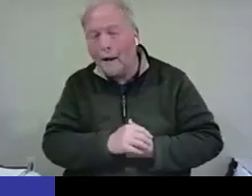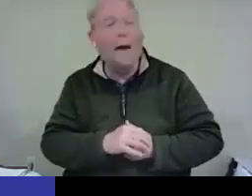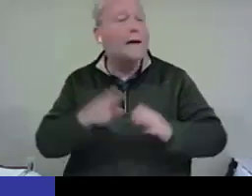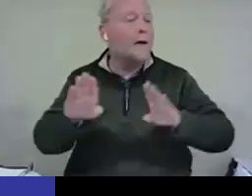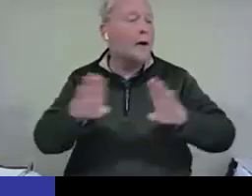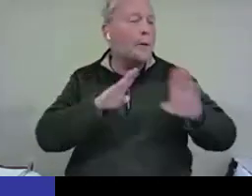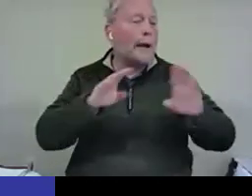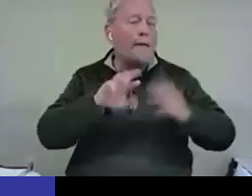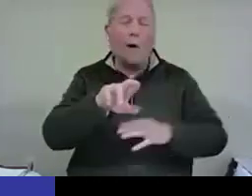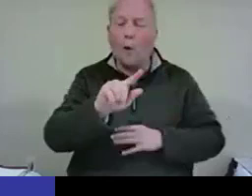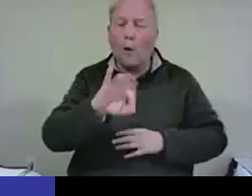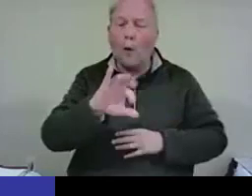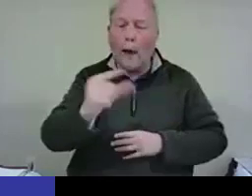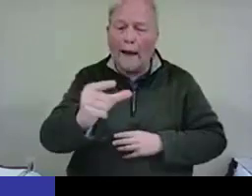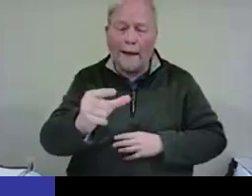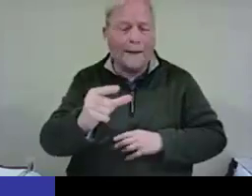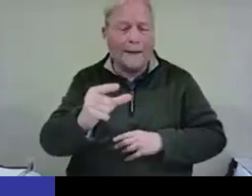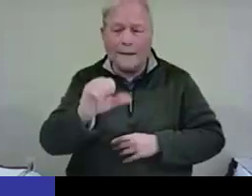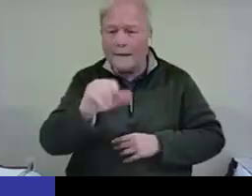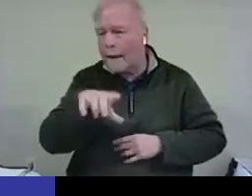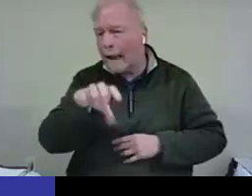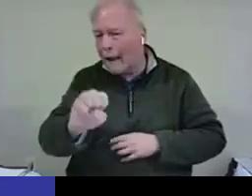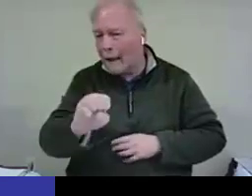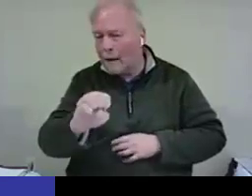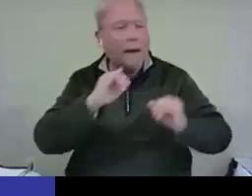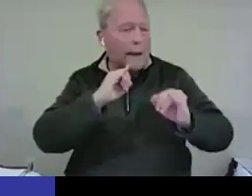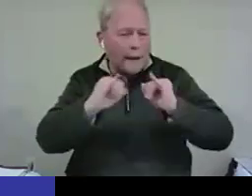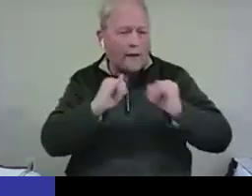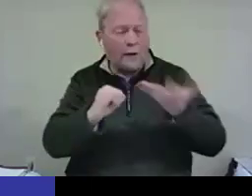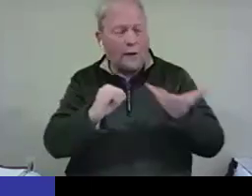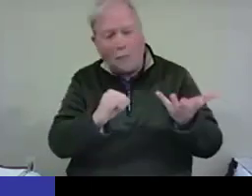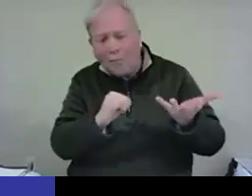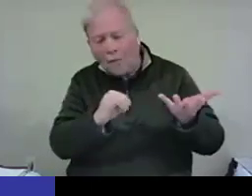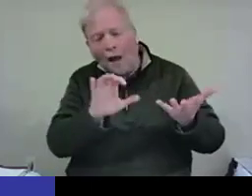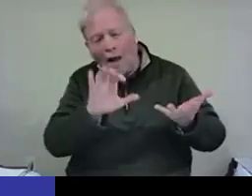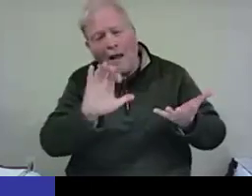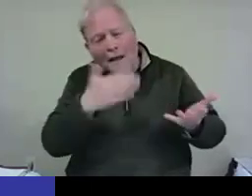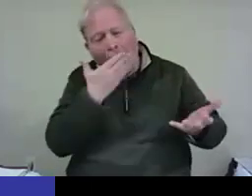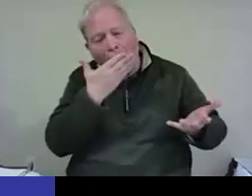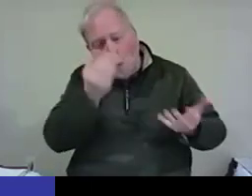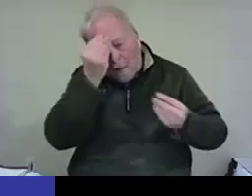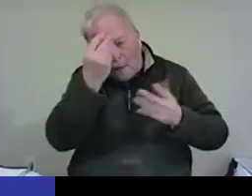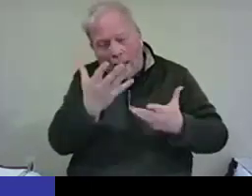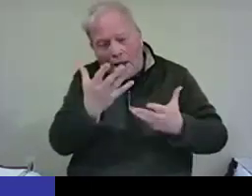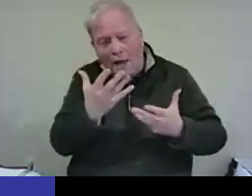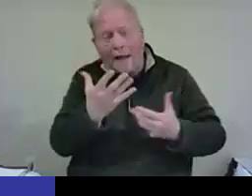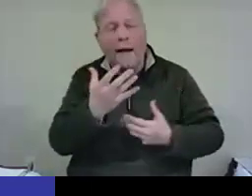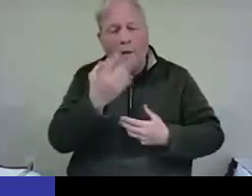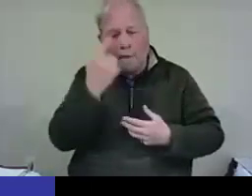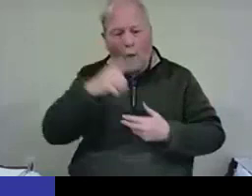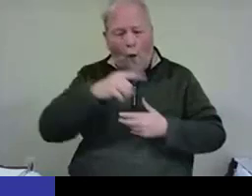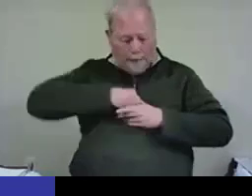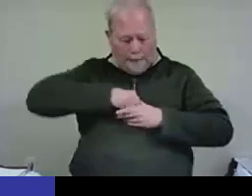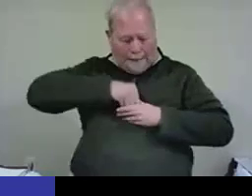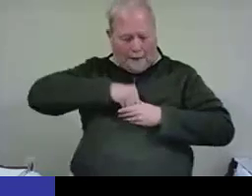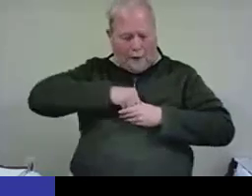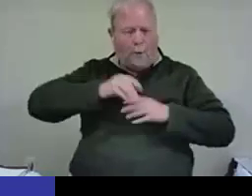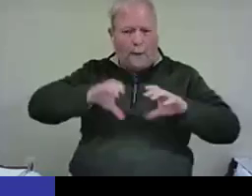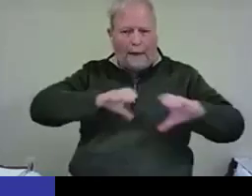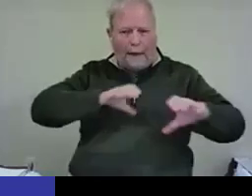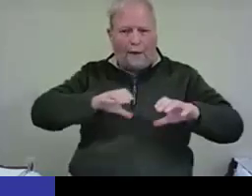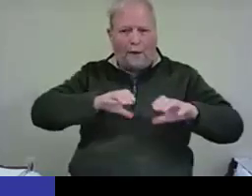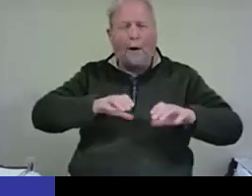give you more valuable information if your educationally relevant question involves internalizing behaviors than maybe observation